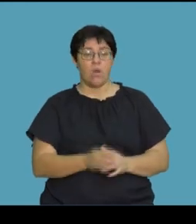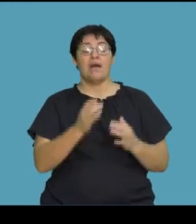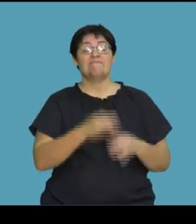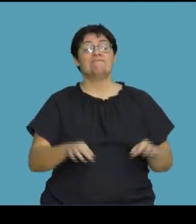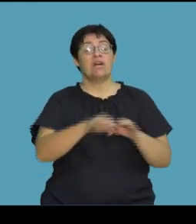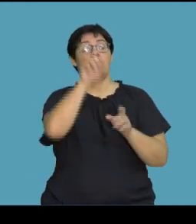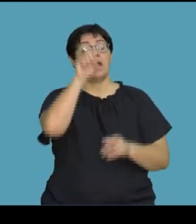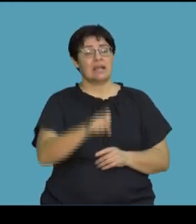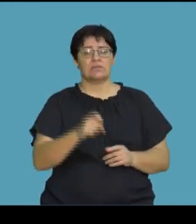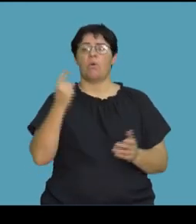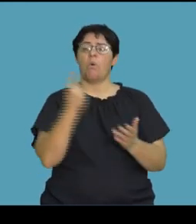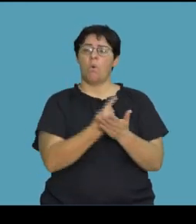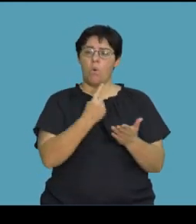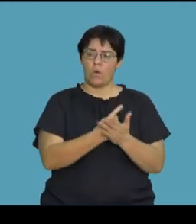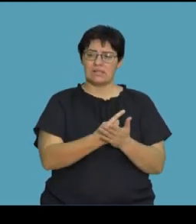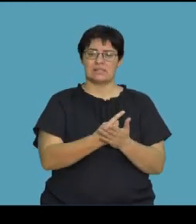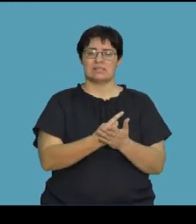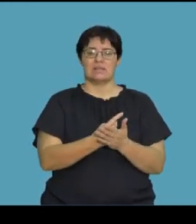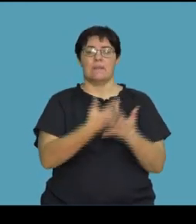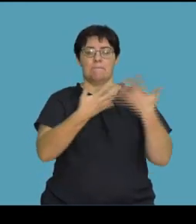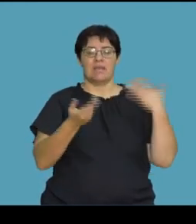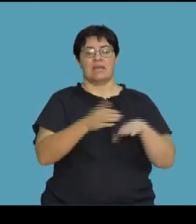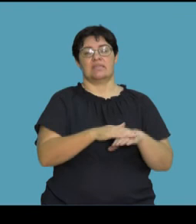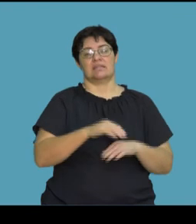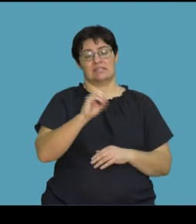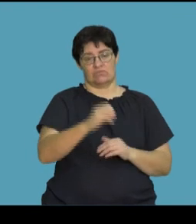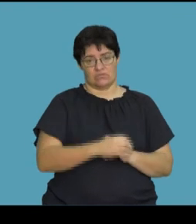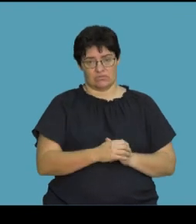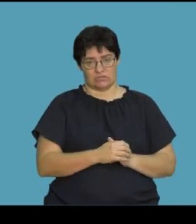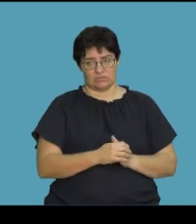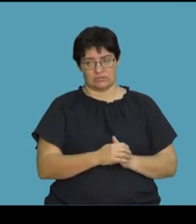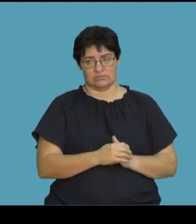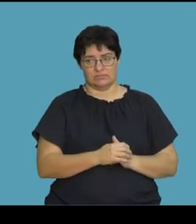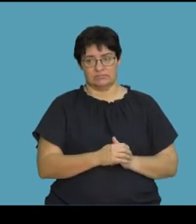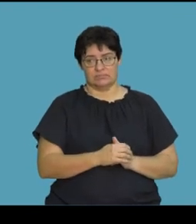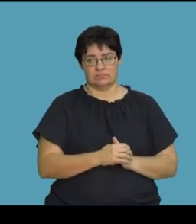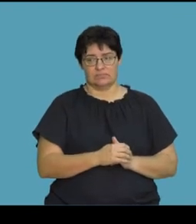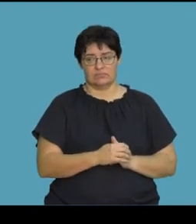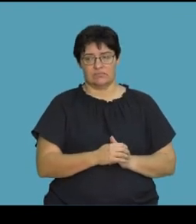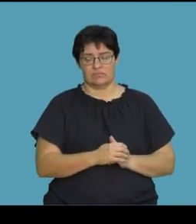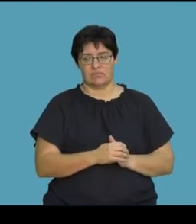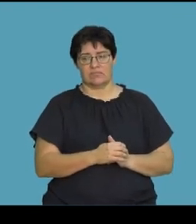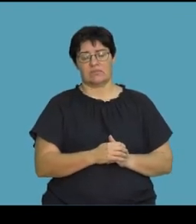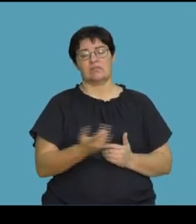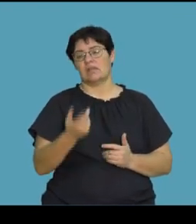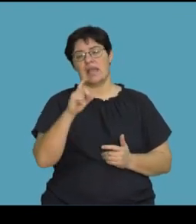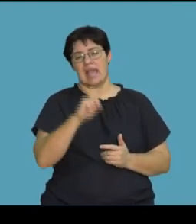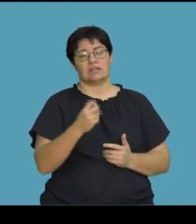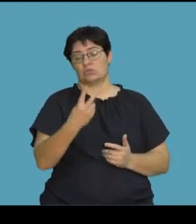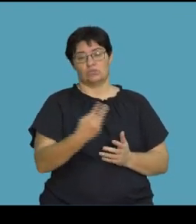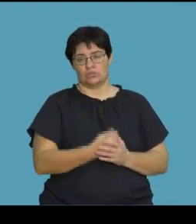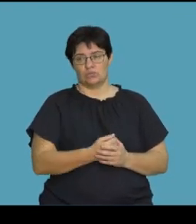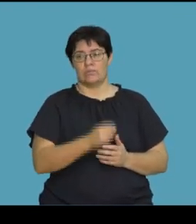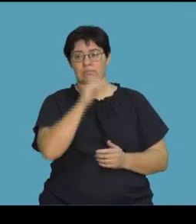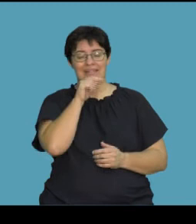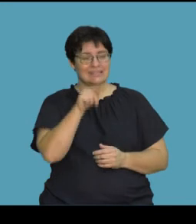must always be a value greater than 0. So square root of x will then be, let's say x is 2.